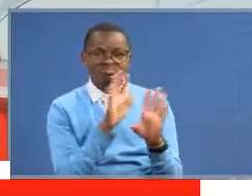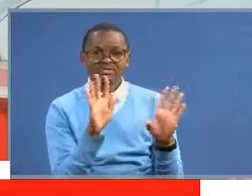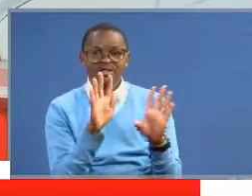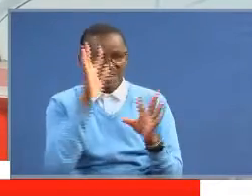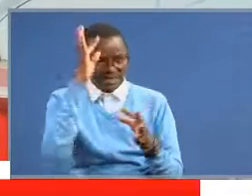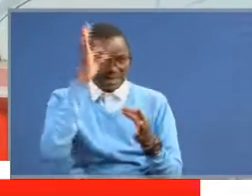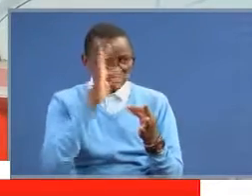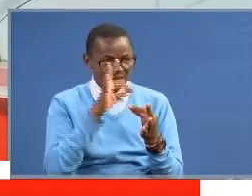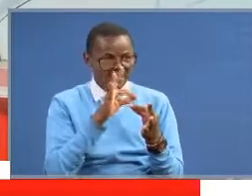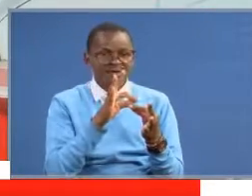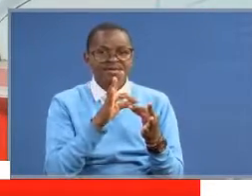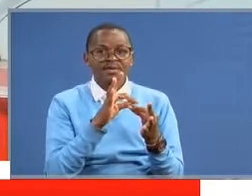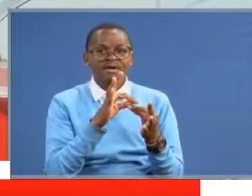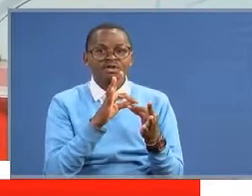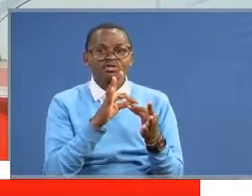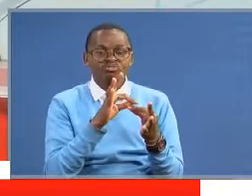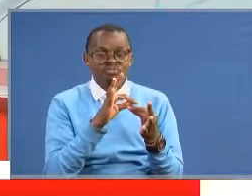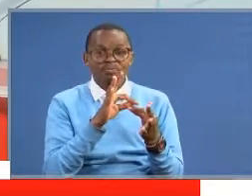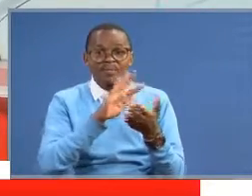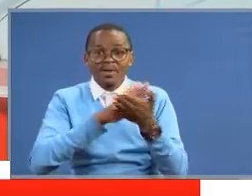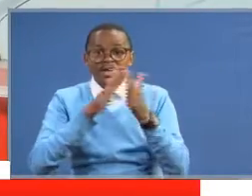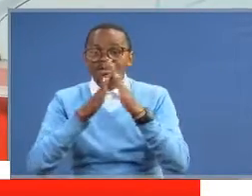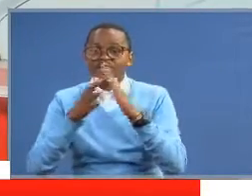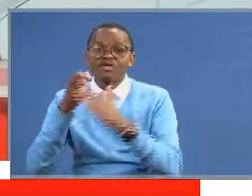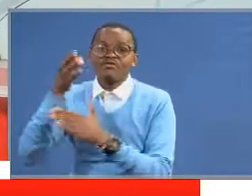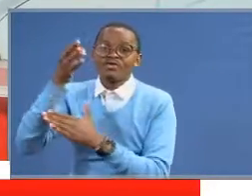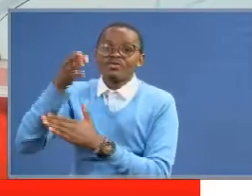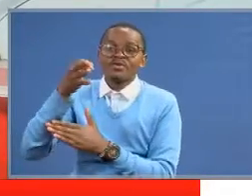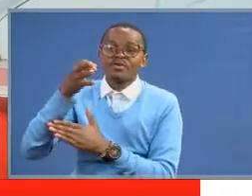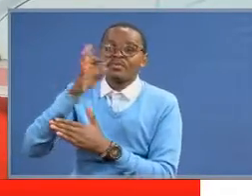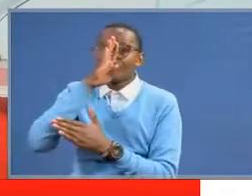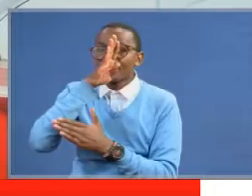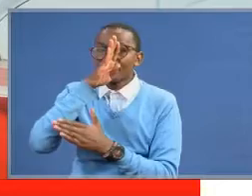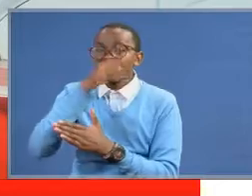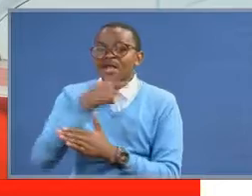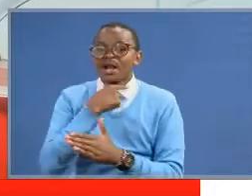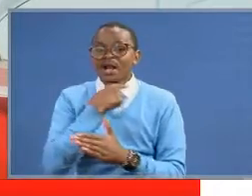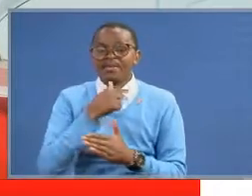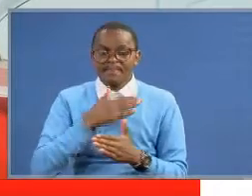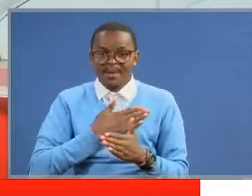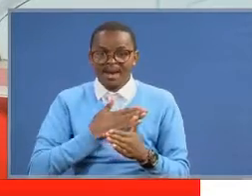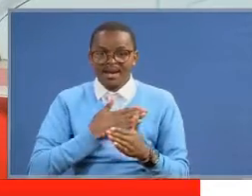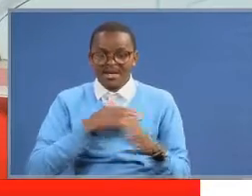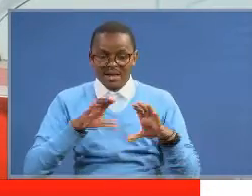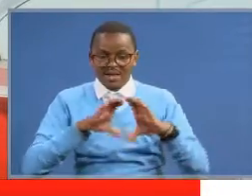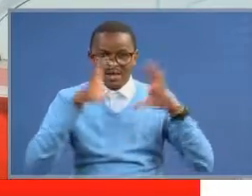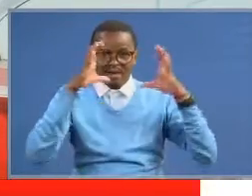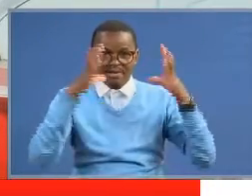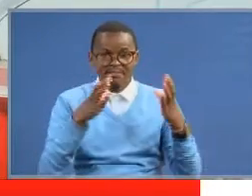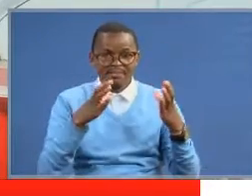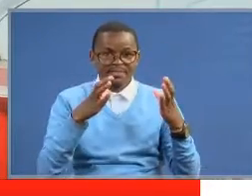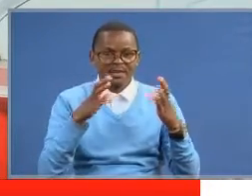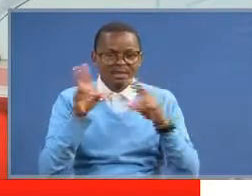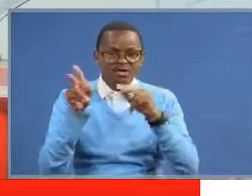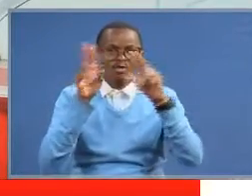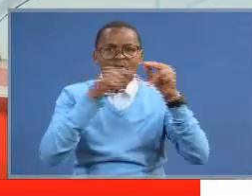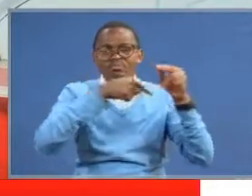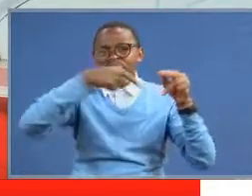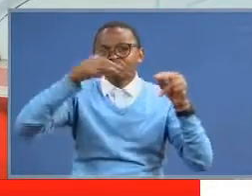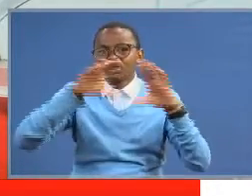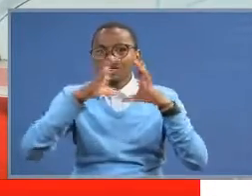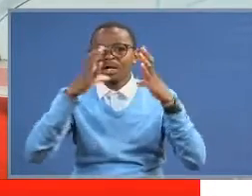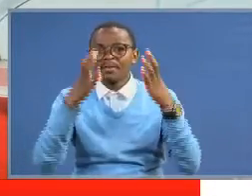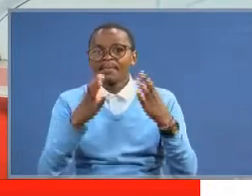I decided to be like a change that I wanted to see in this community. Being like even in my class, I had a tendency of not going to class,